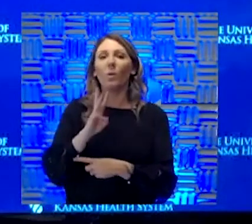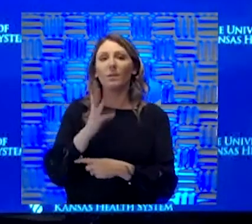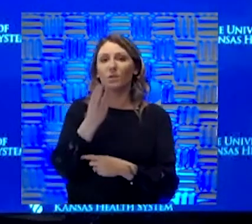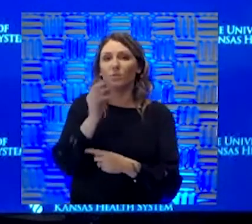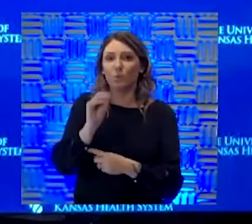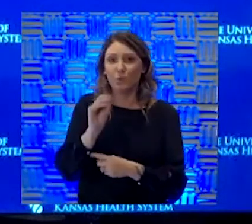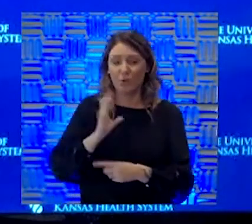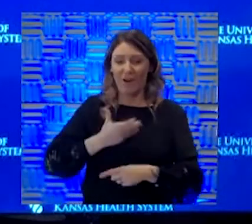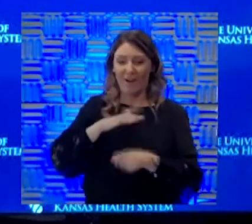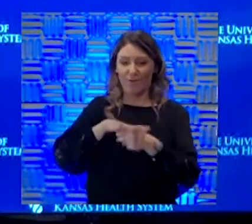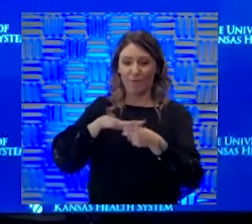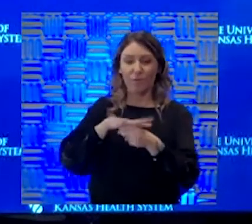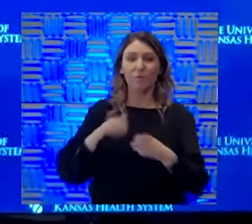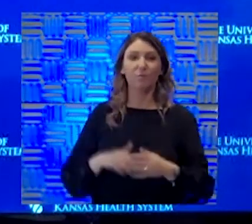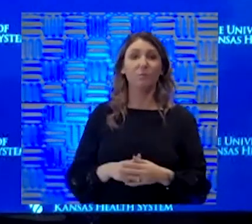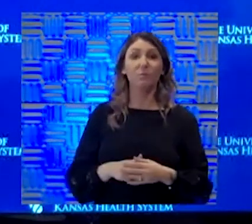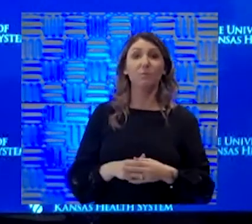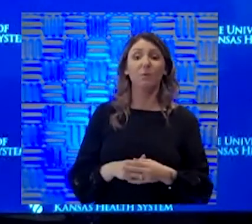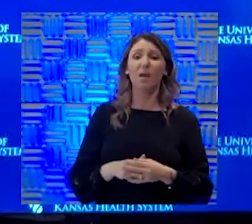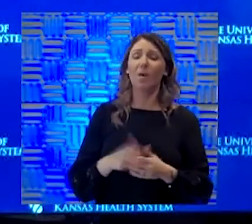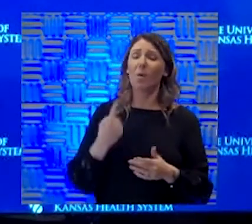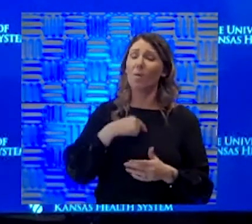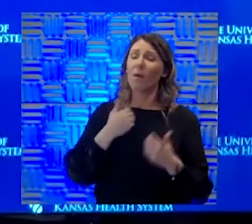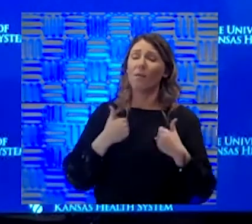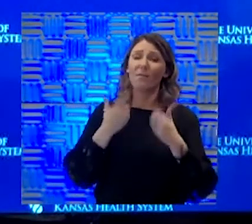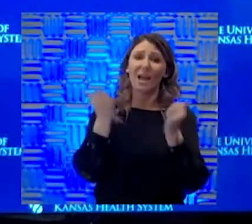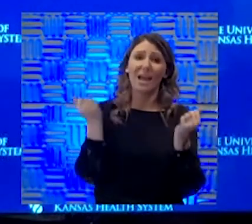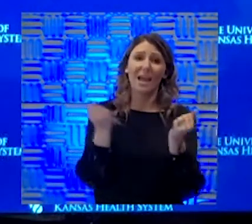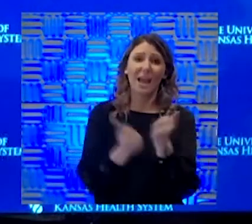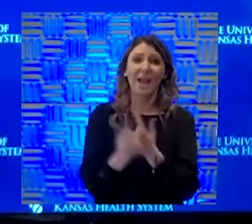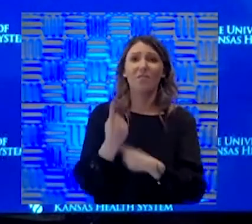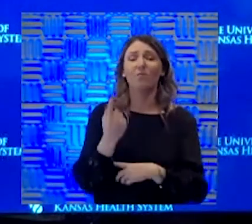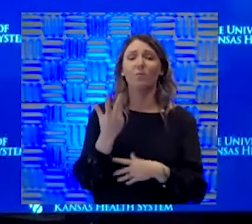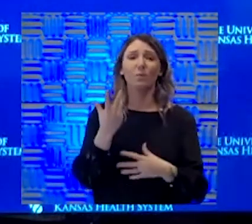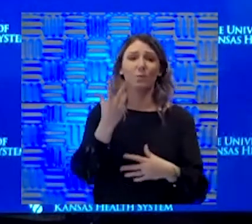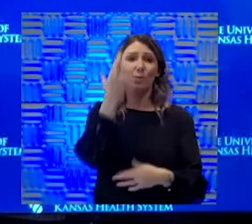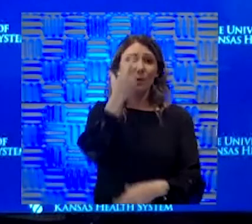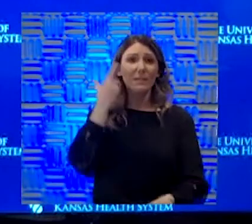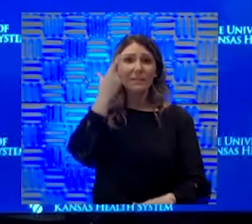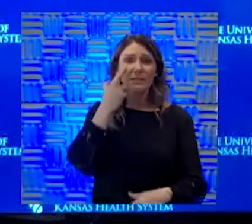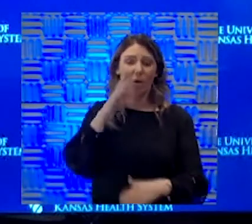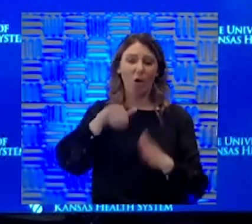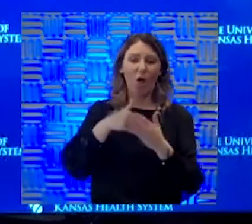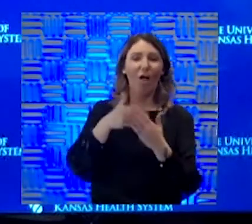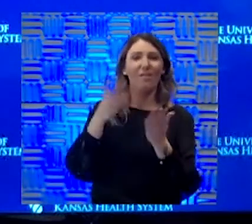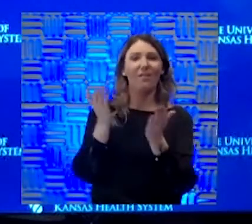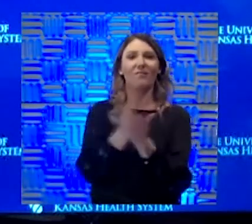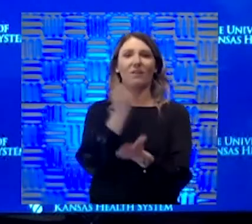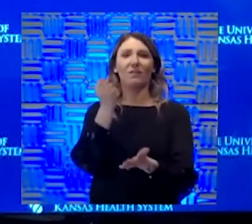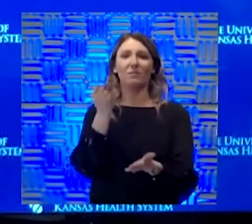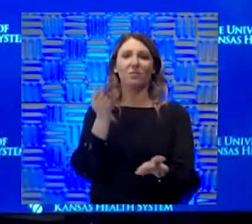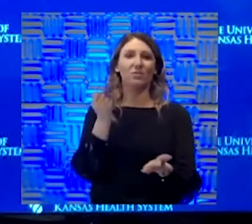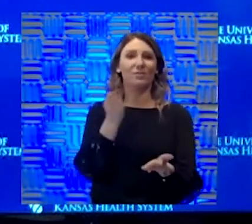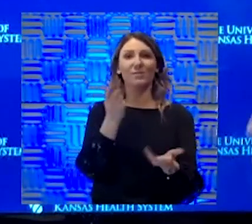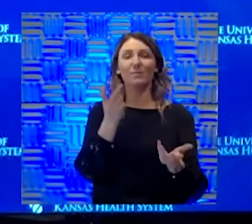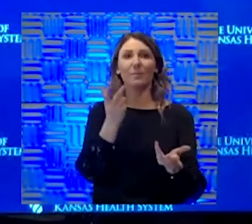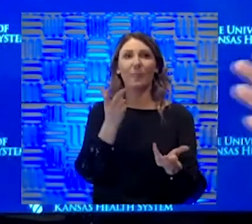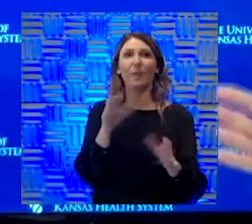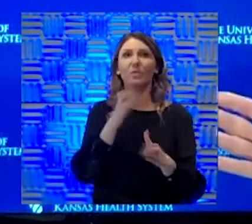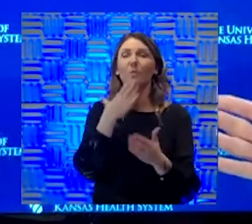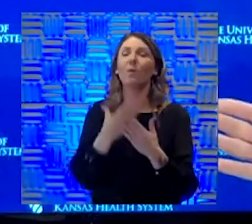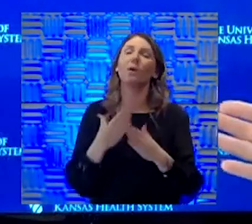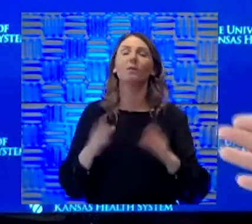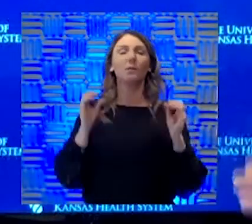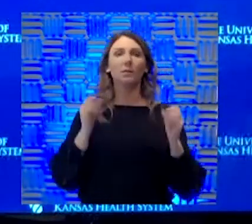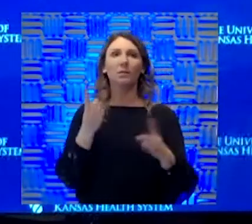our region, we have every reason to believe that we have all the advantages to do really not well. Nobody's doing